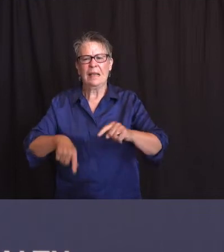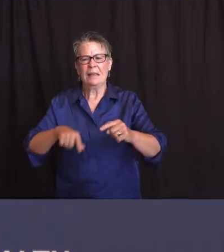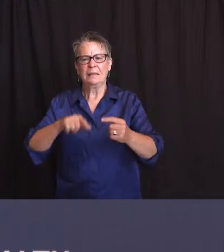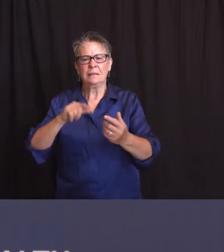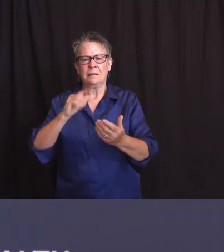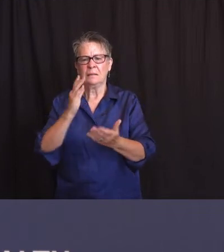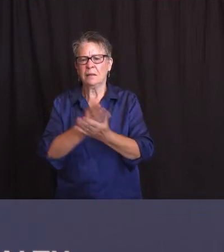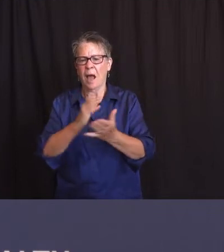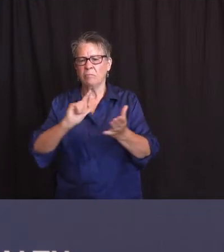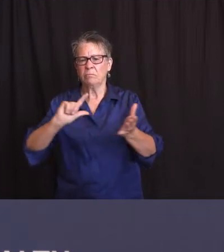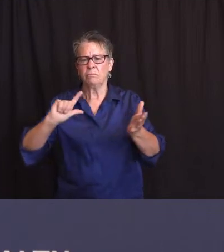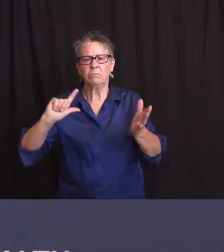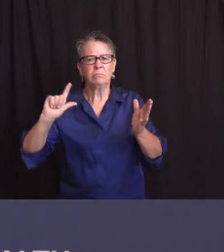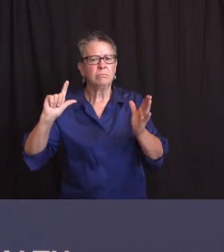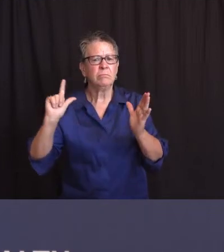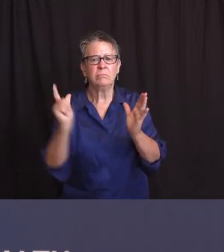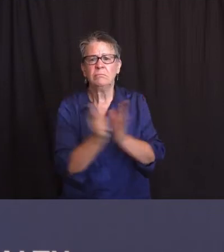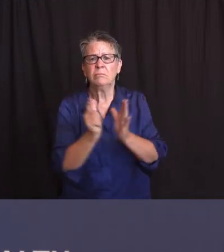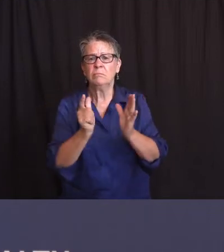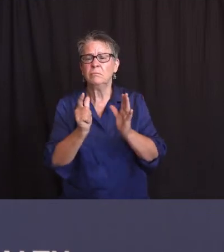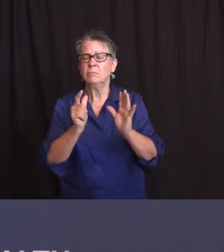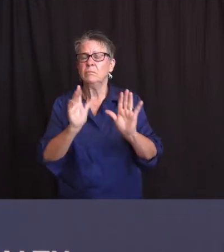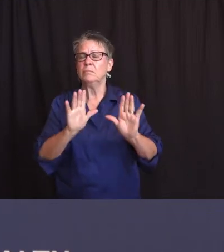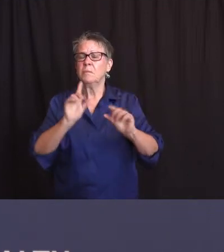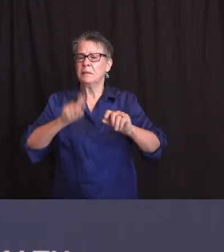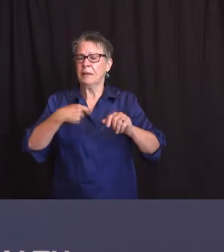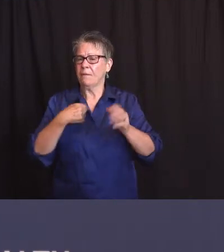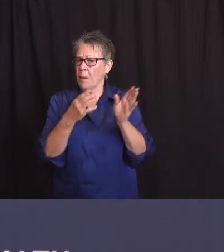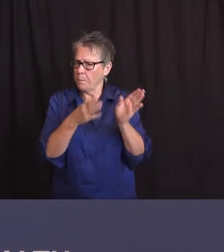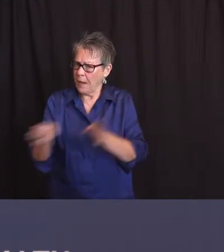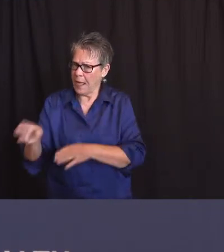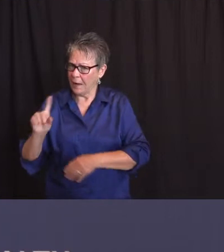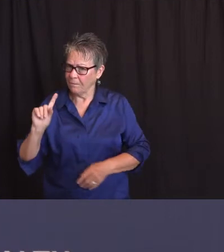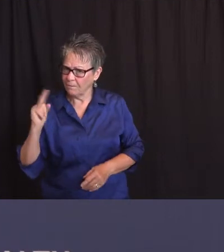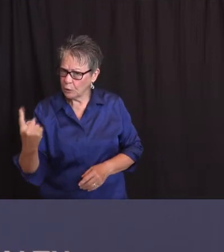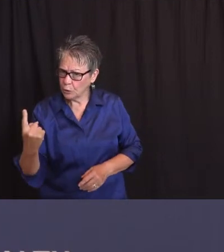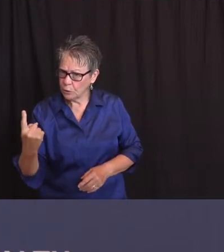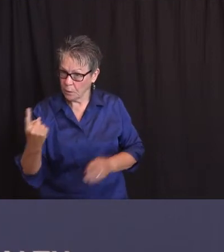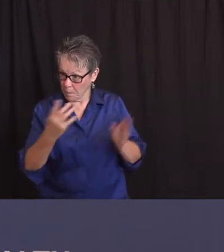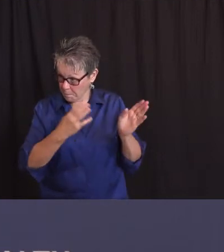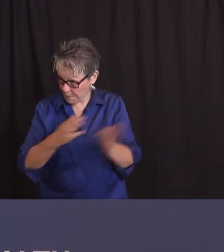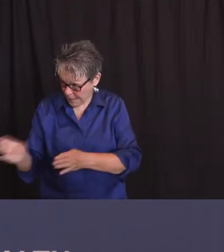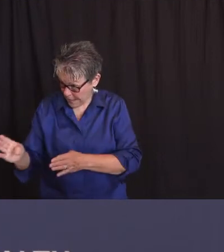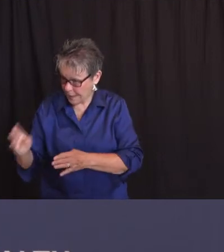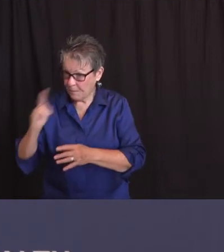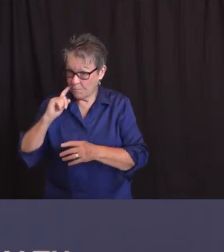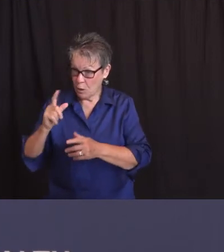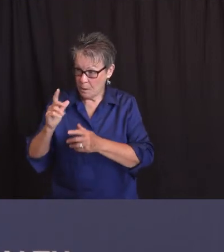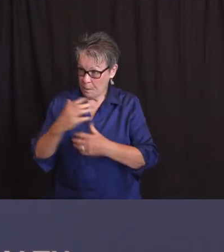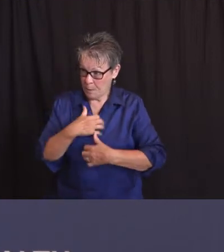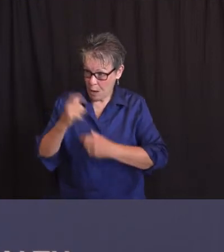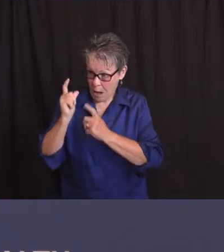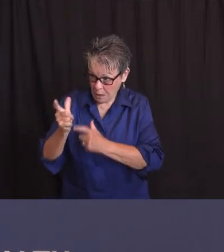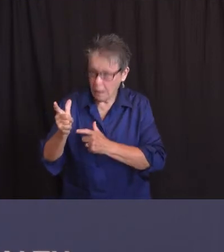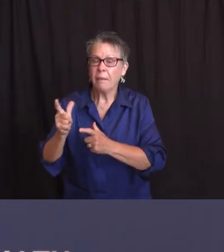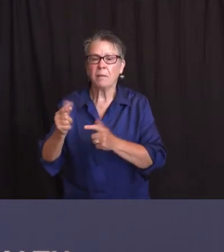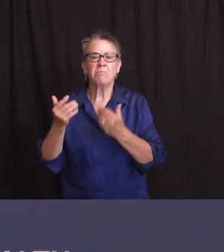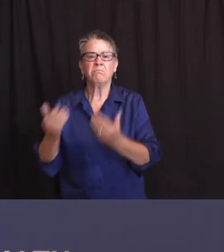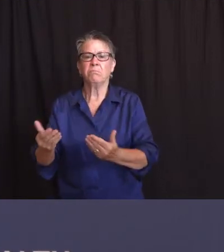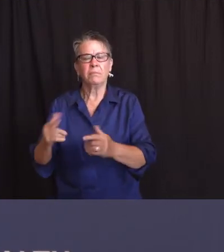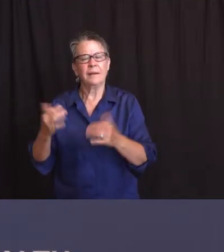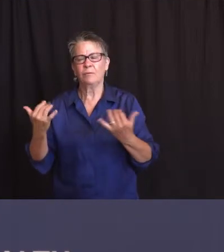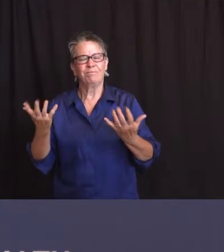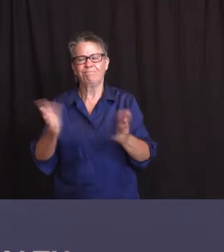led overwhelmingly by the Department of Environmental Protection. Sean LaTourette, its commissioner, and I had a good discussion and exchange on